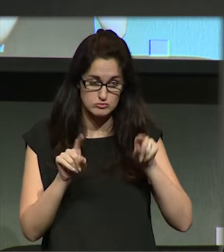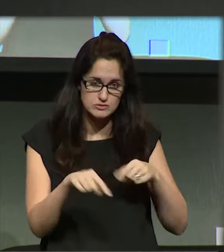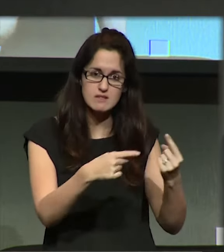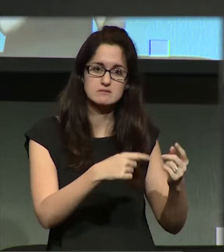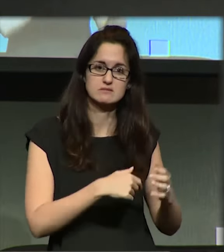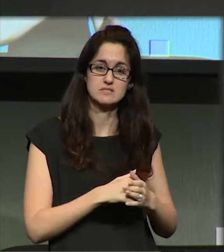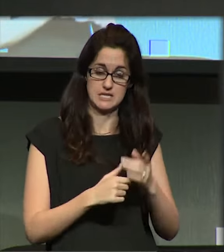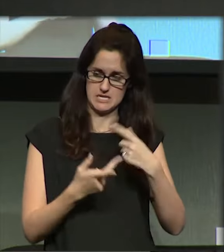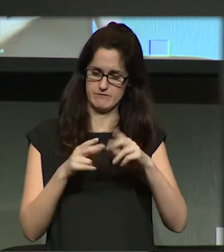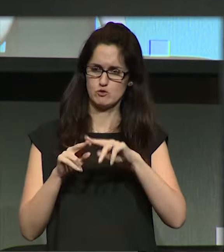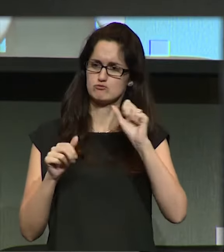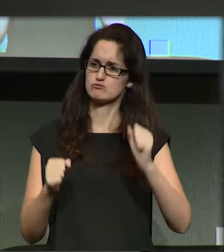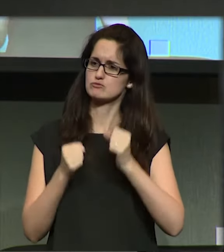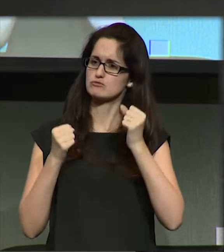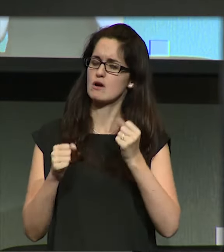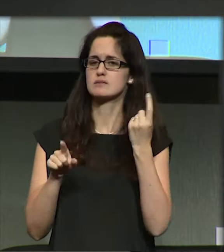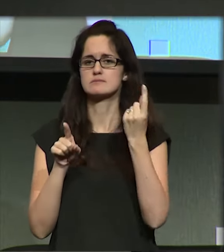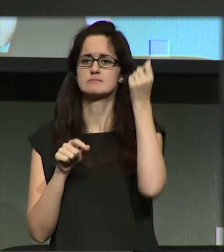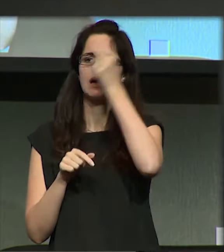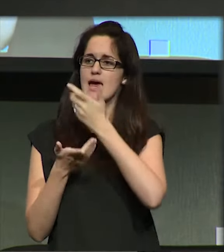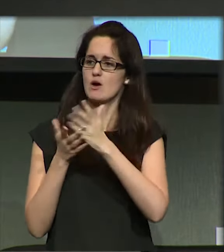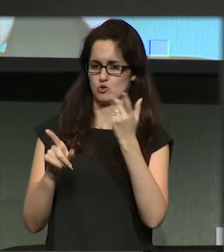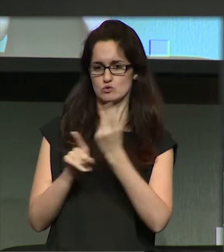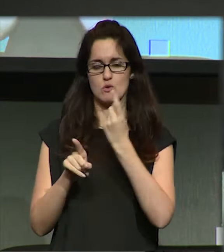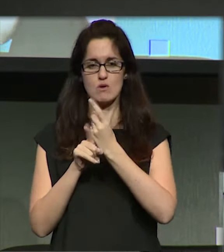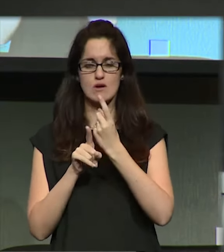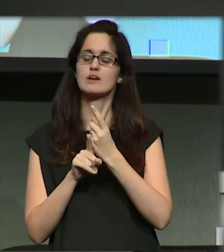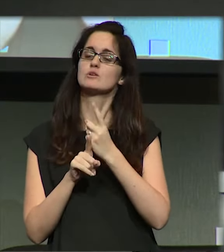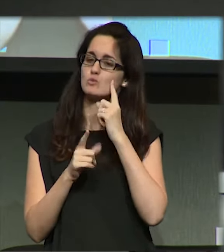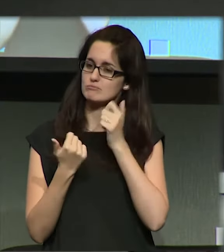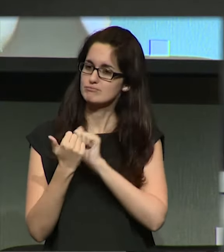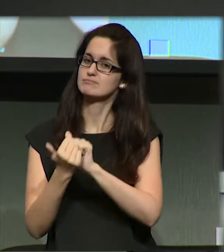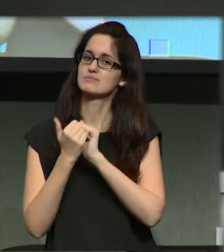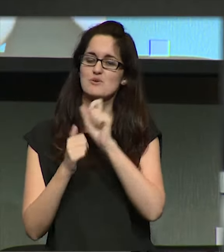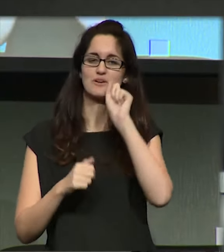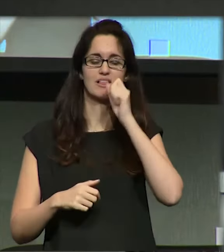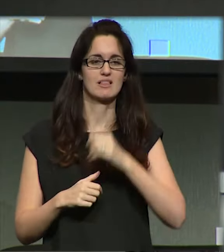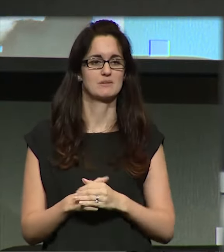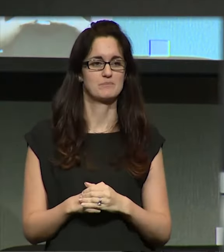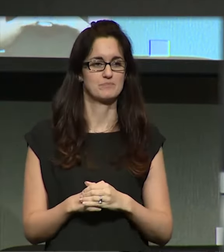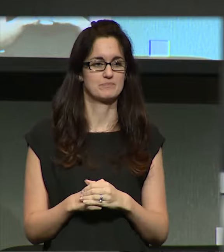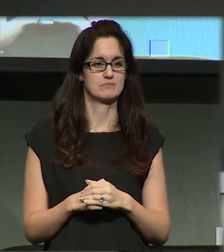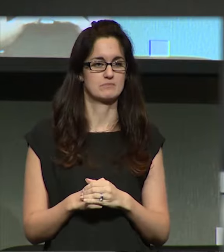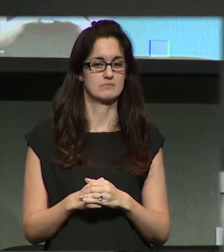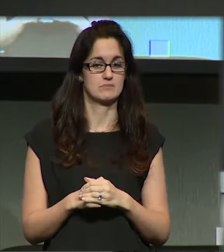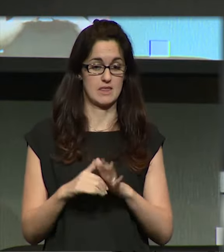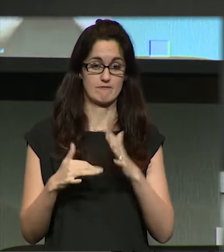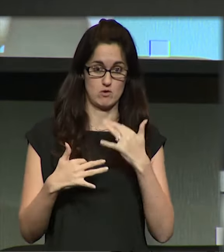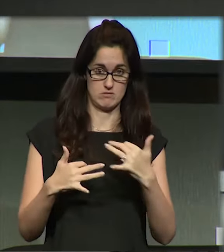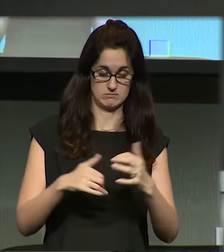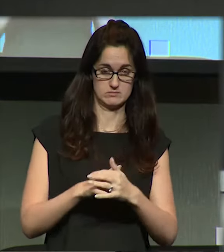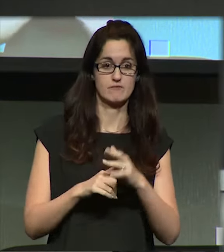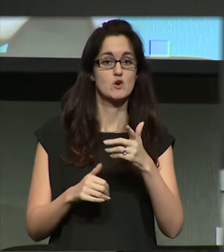strong and smart in the way that we talk about, then you'll be rewarded for that. I did say to the teachers, what I believe is that our children can